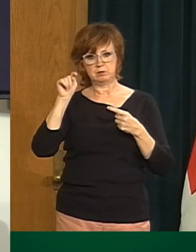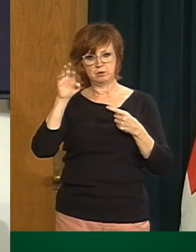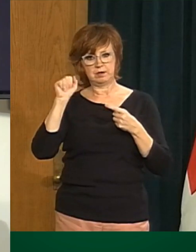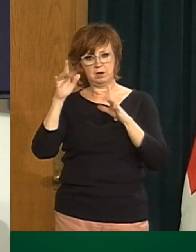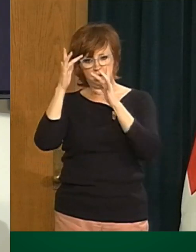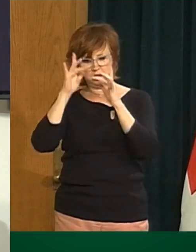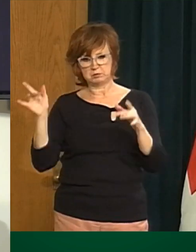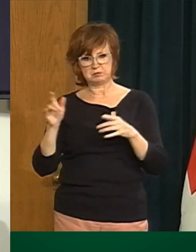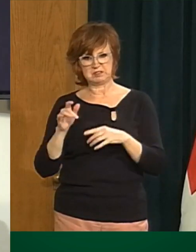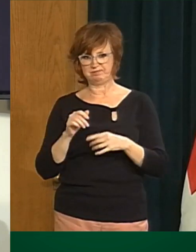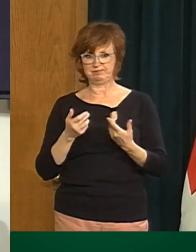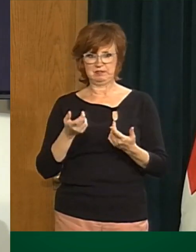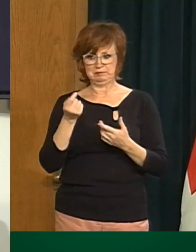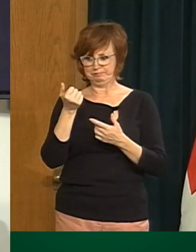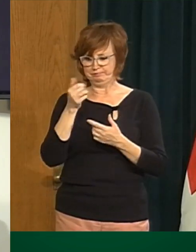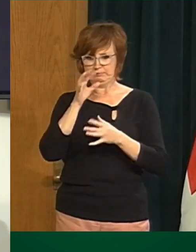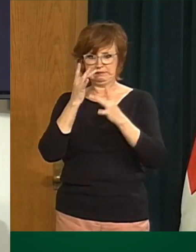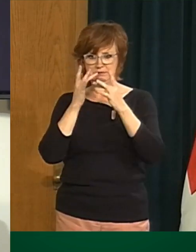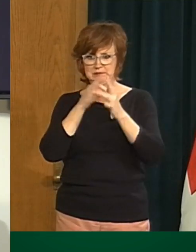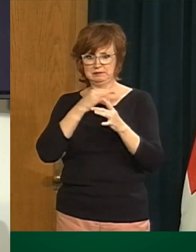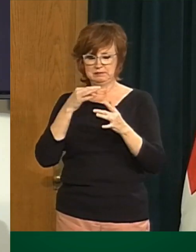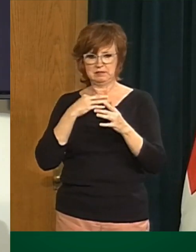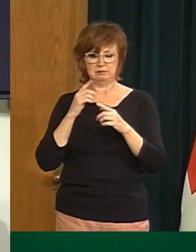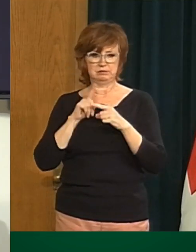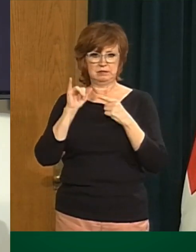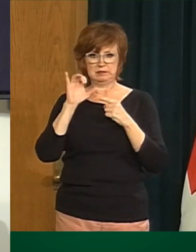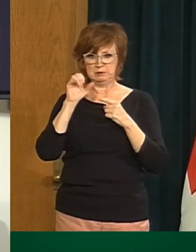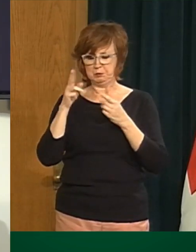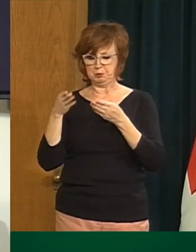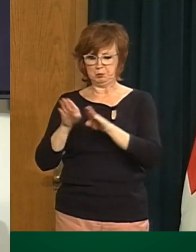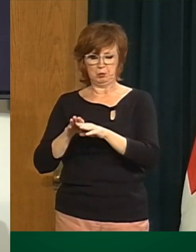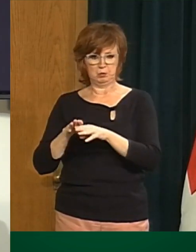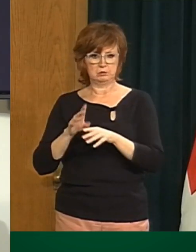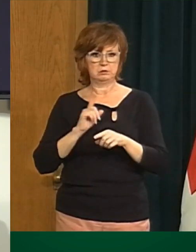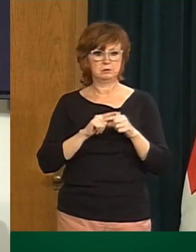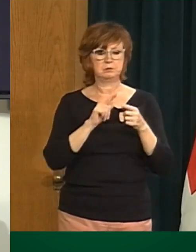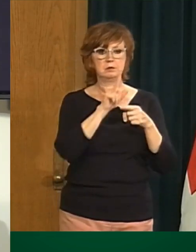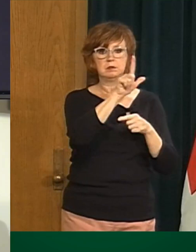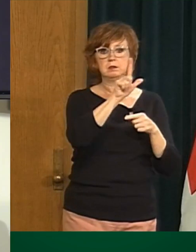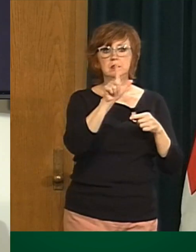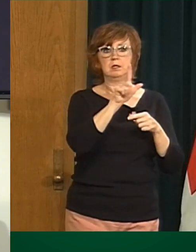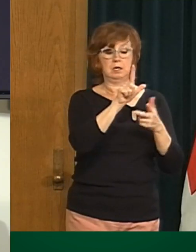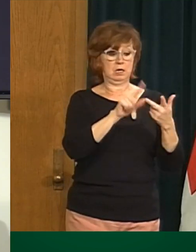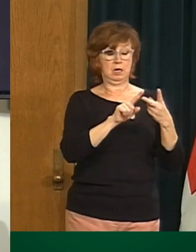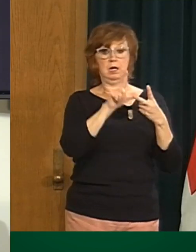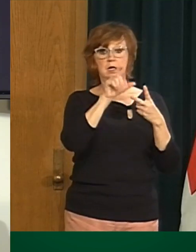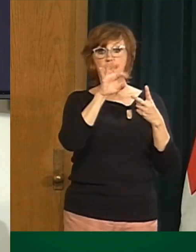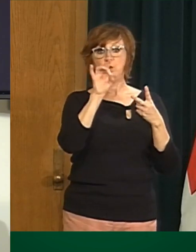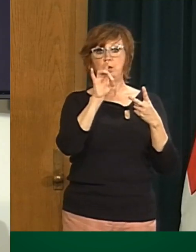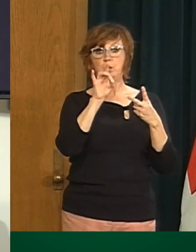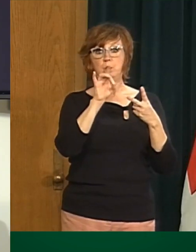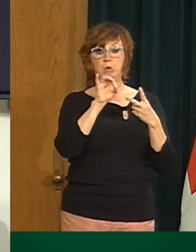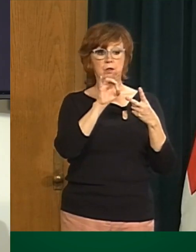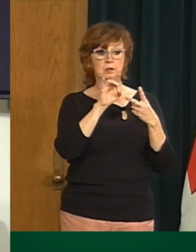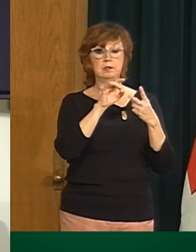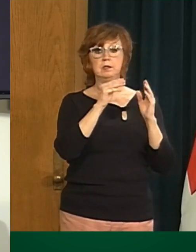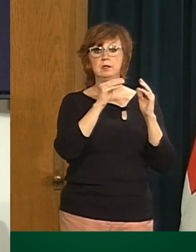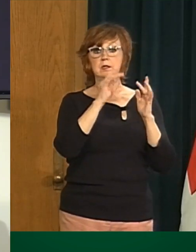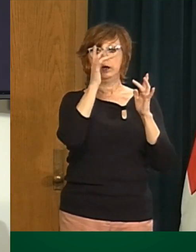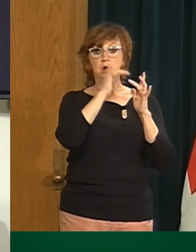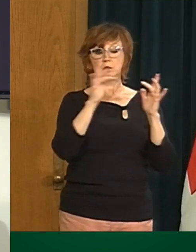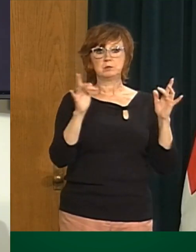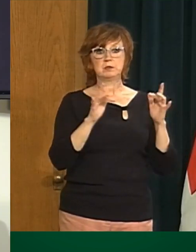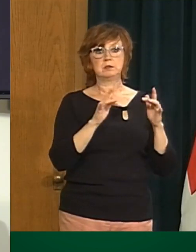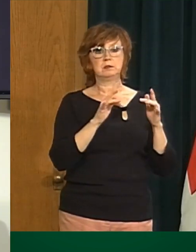reductions remain in place. For Lloydminster Hospital outbreak, all healthcare workers identified as contacts have been referred for testing